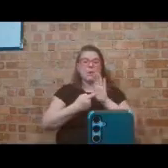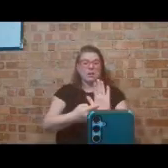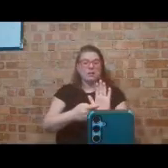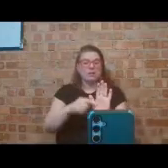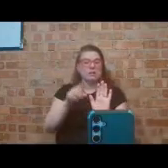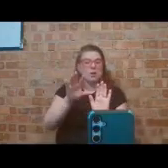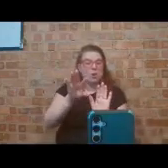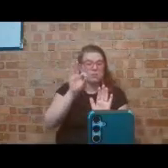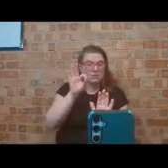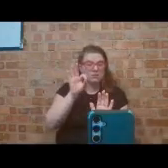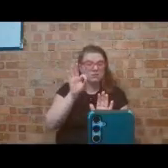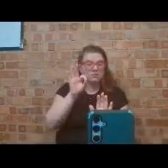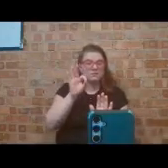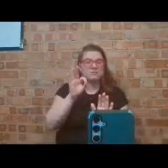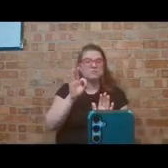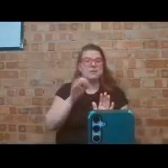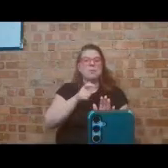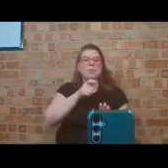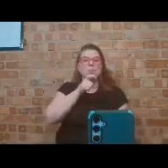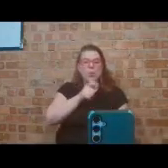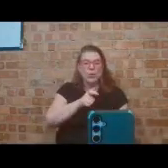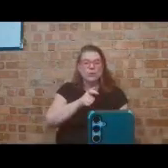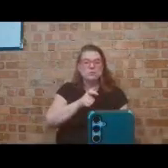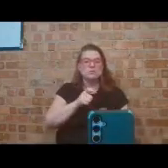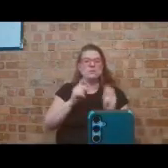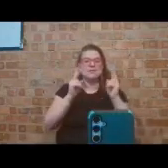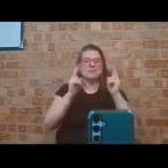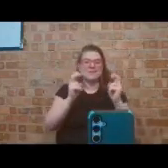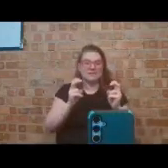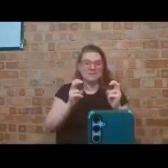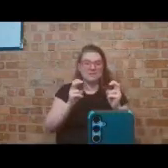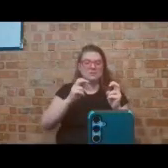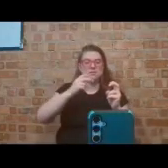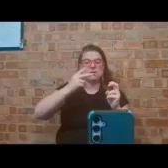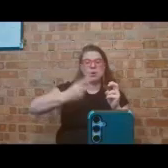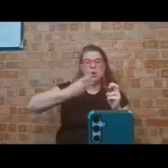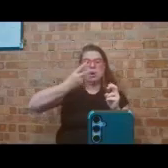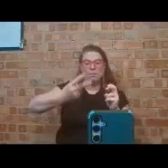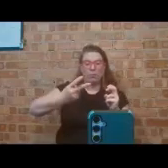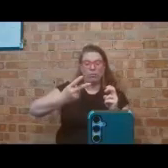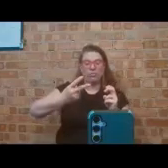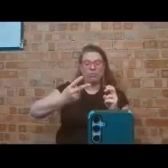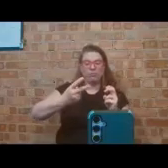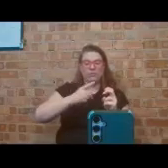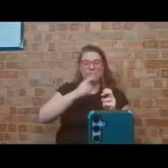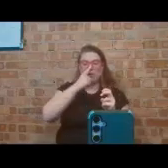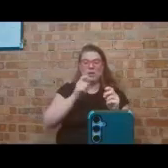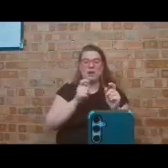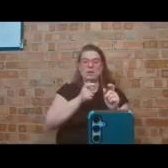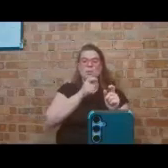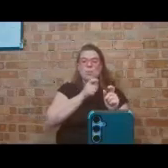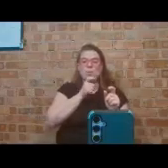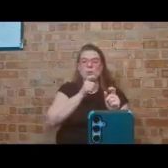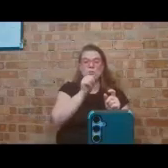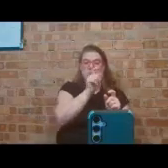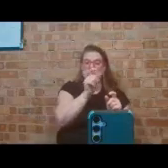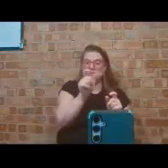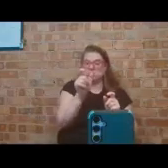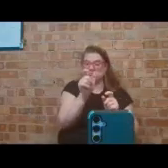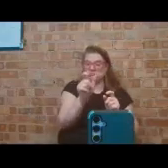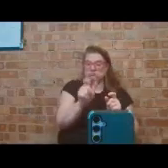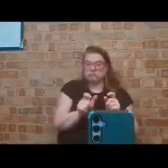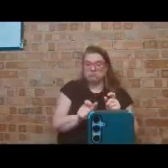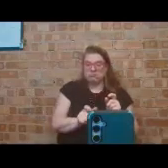display words, sentences, or both words and sentences as it happens. So when you draw your finger